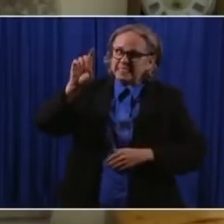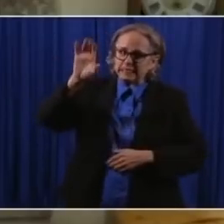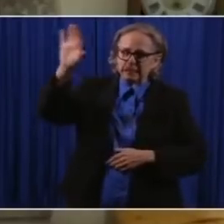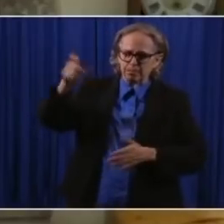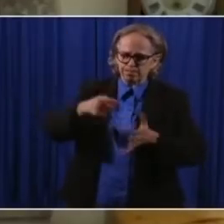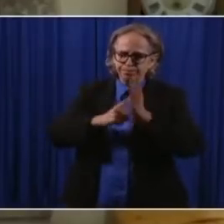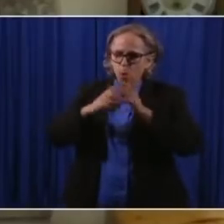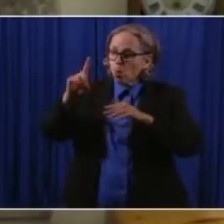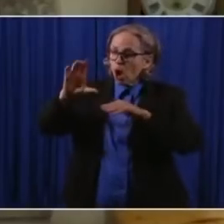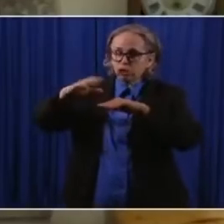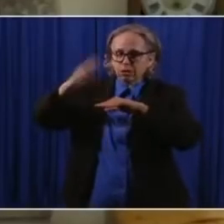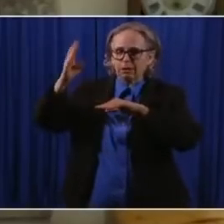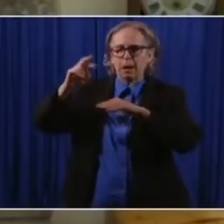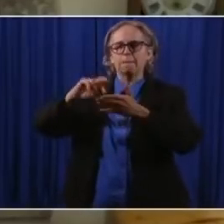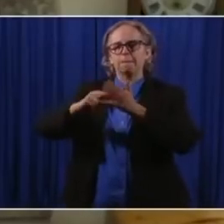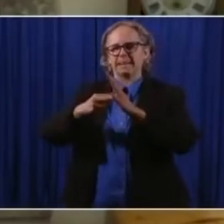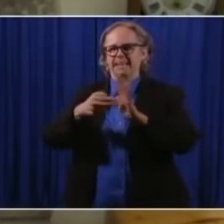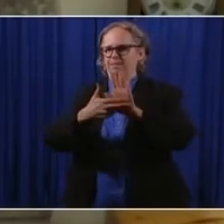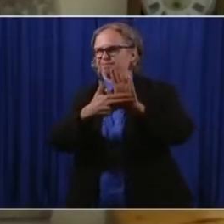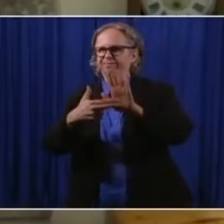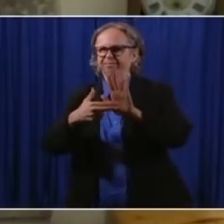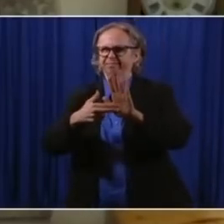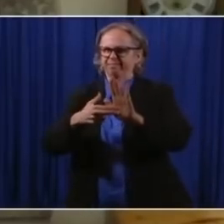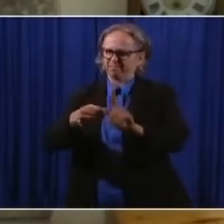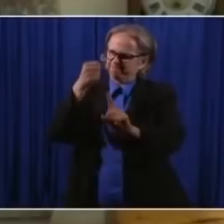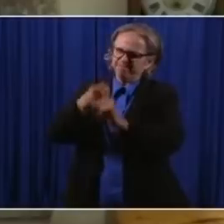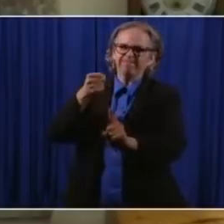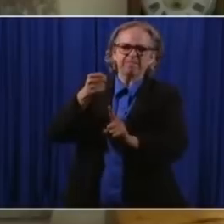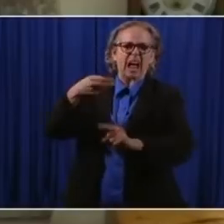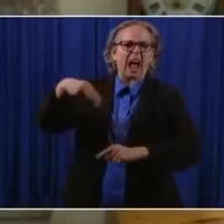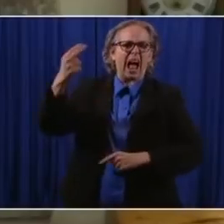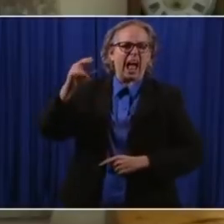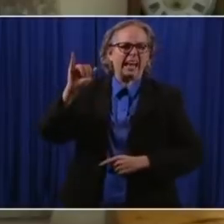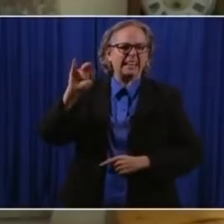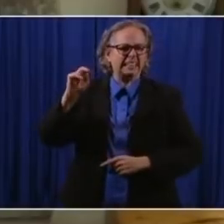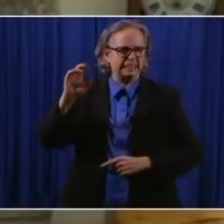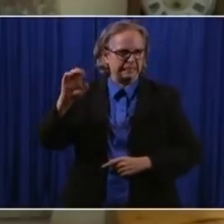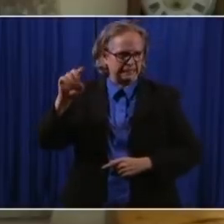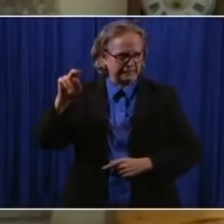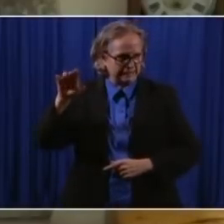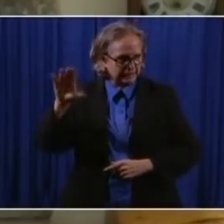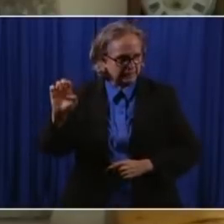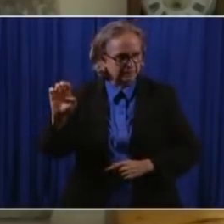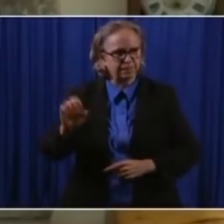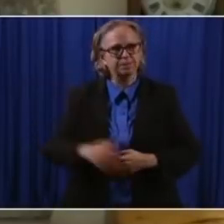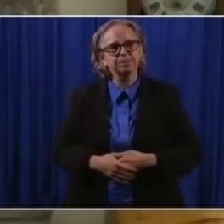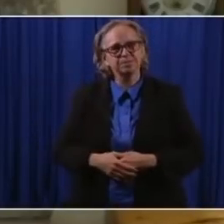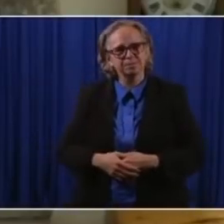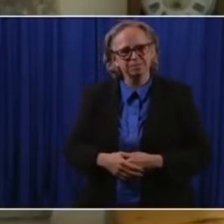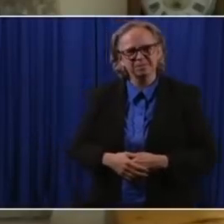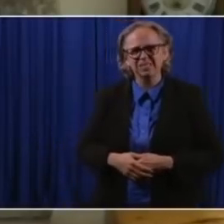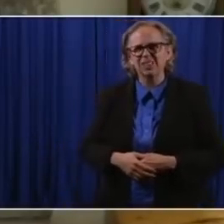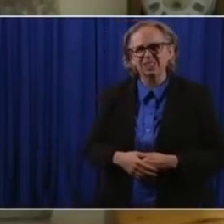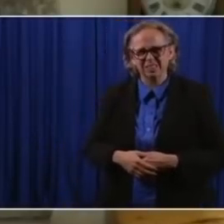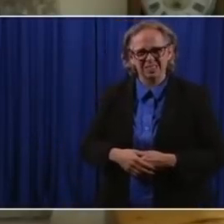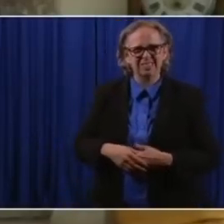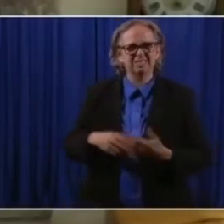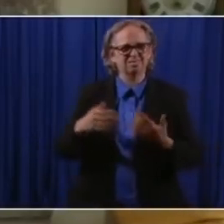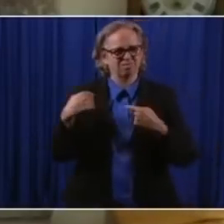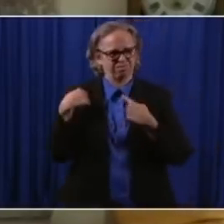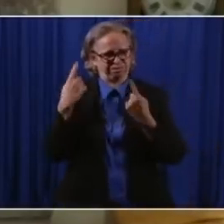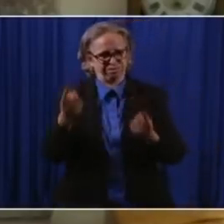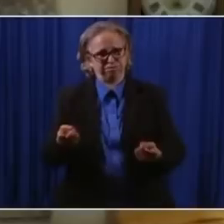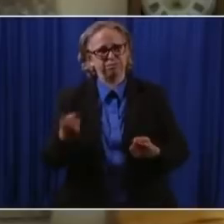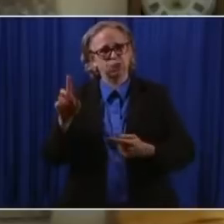weeks. That compares to a total of 269 for the whole pandemic. So basically 25% of their cases have arisen